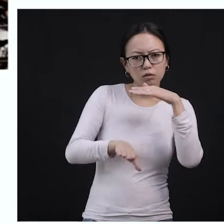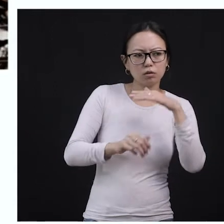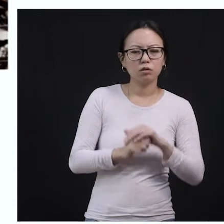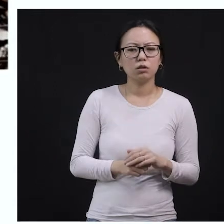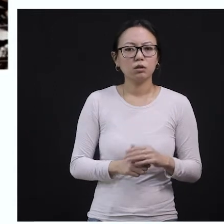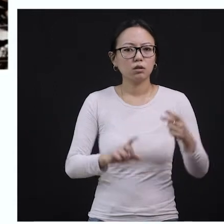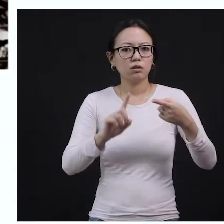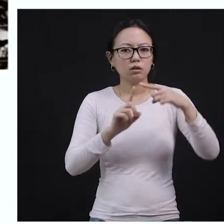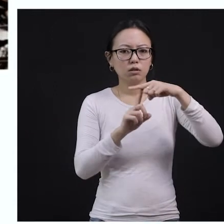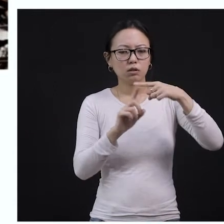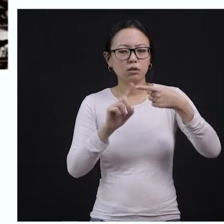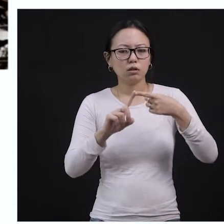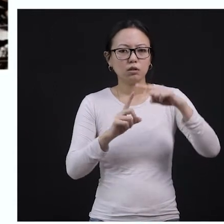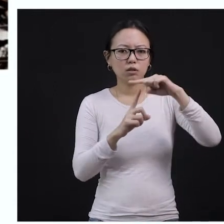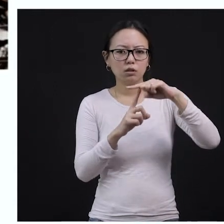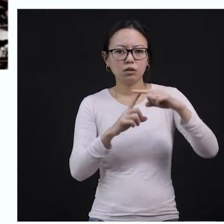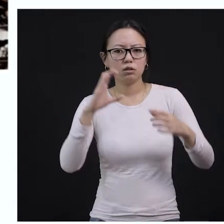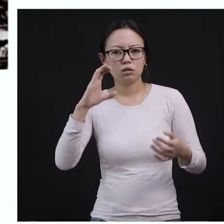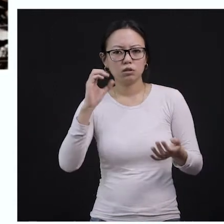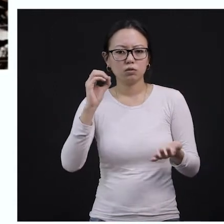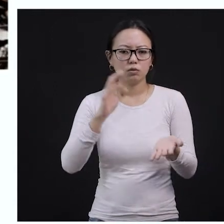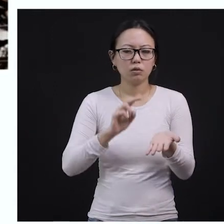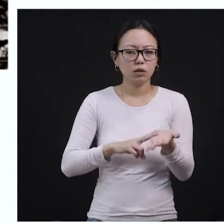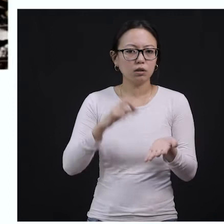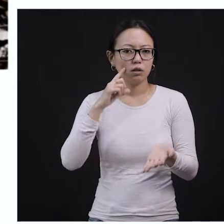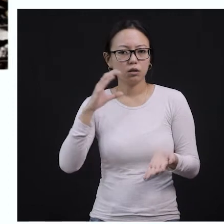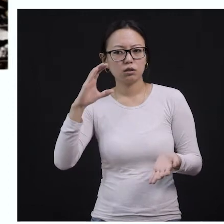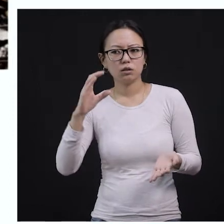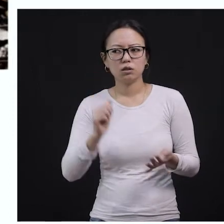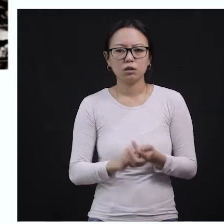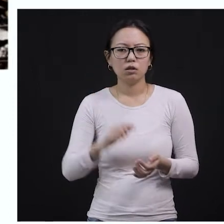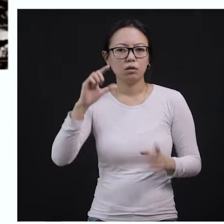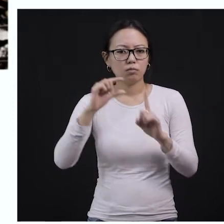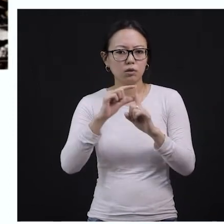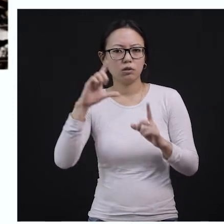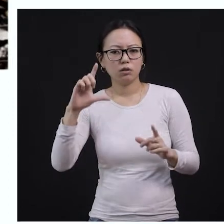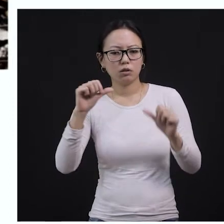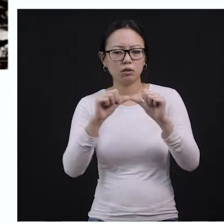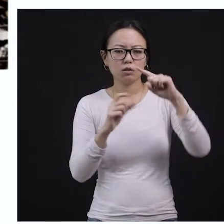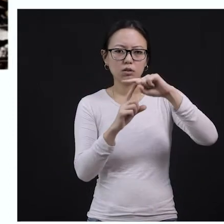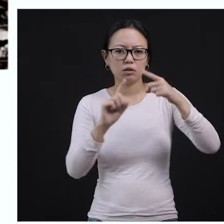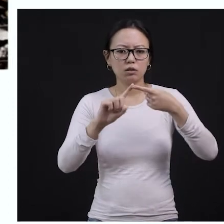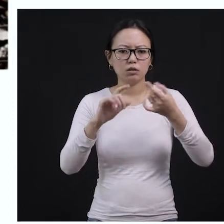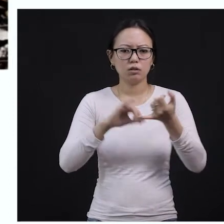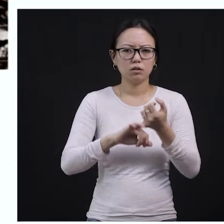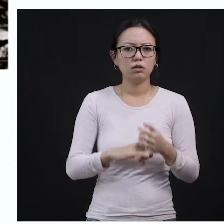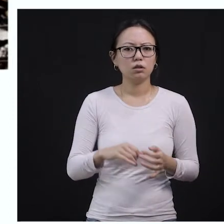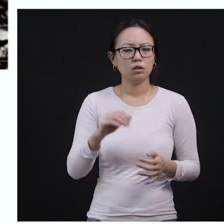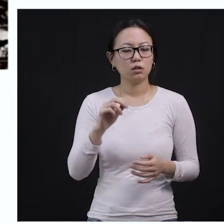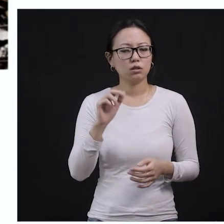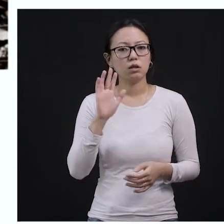tectonic plates, okay? These tectonic plates are fixed like that, but sometimes there is movement in